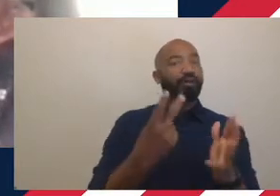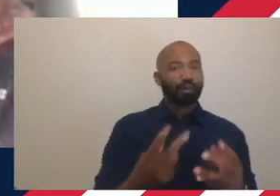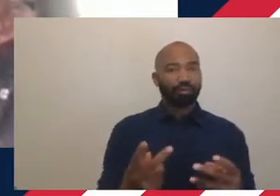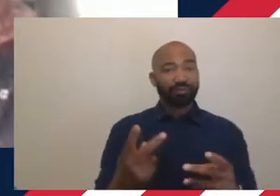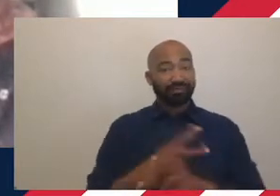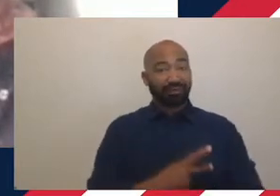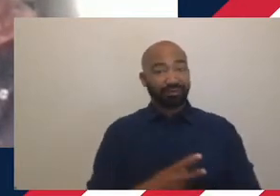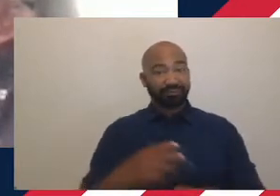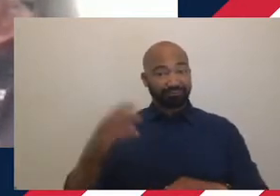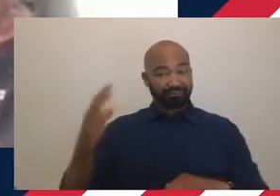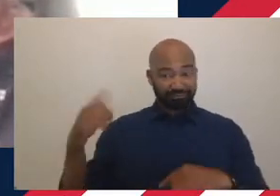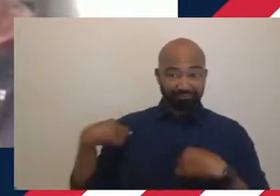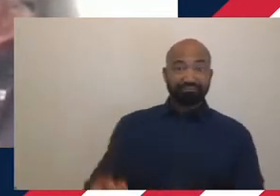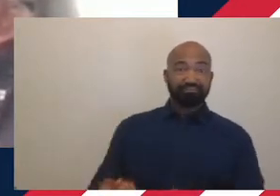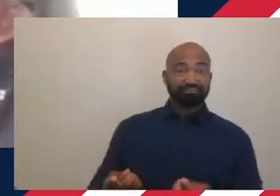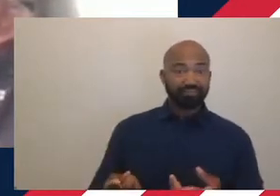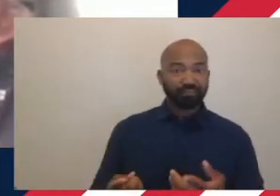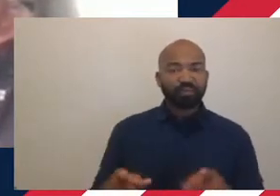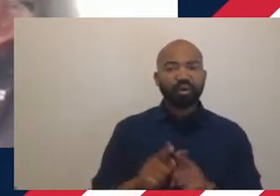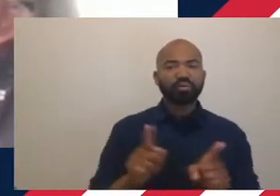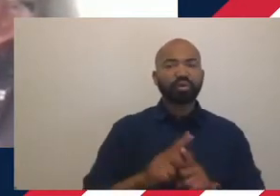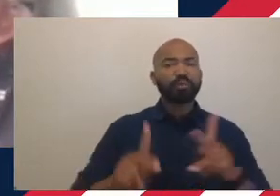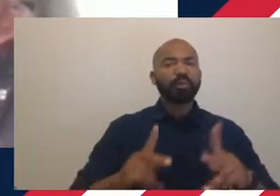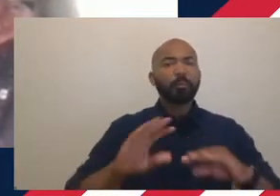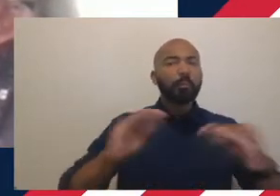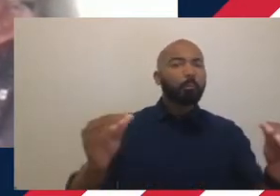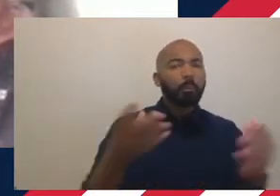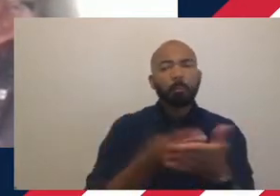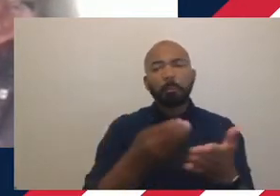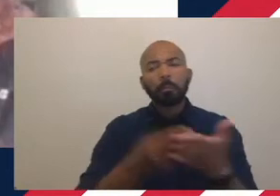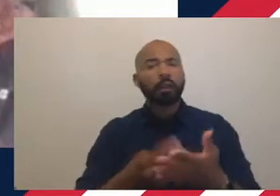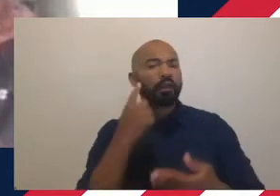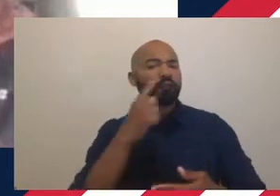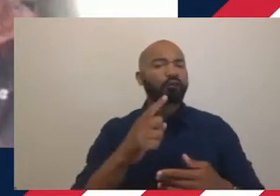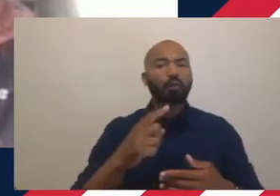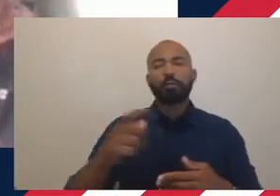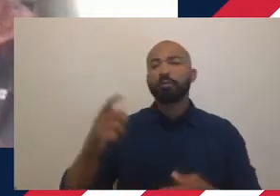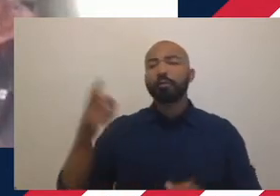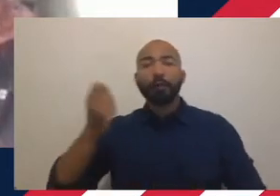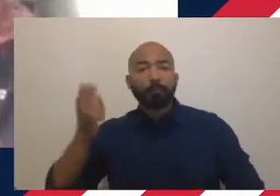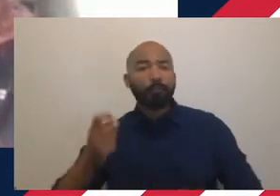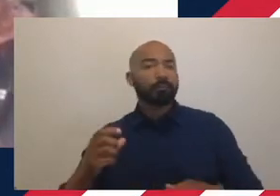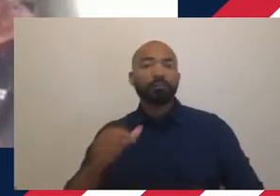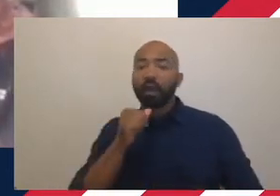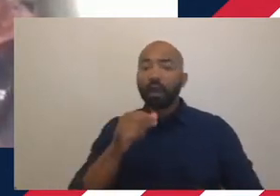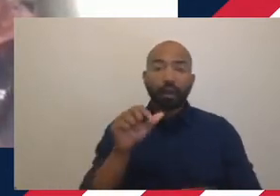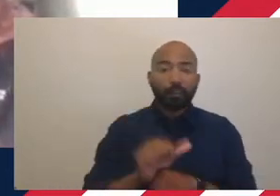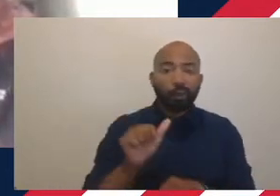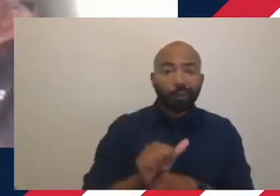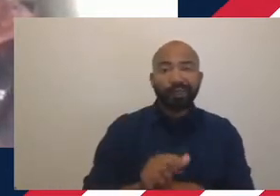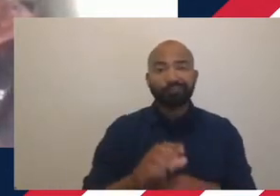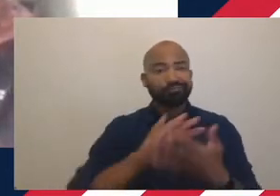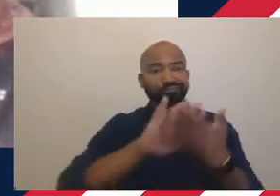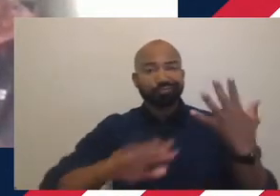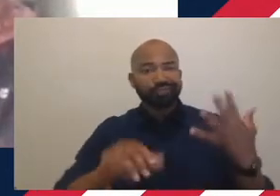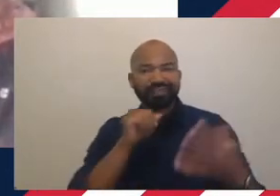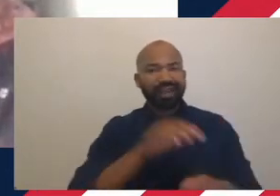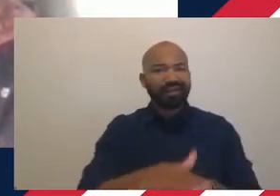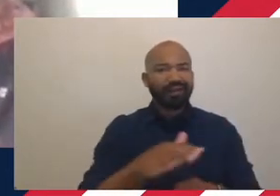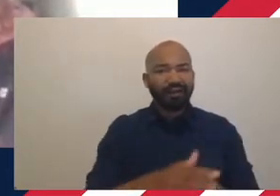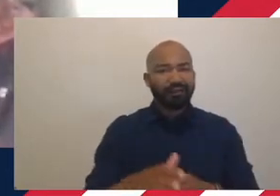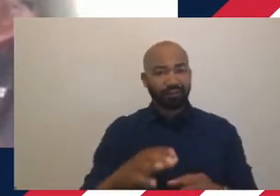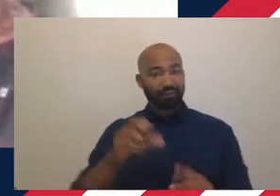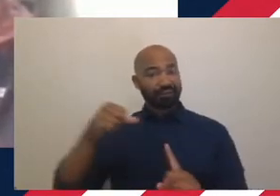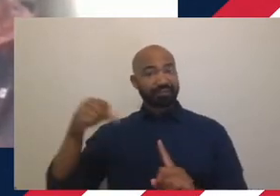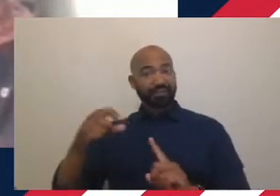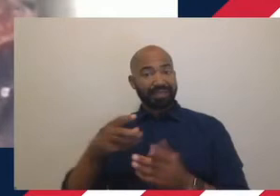payments and the temporary boost to unemployment benefits, because the ground was already falling from underneath them. We also